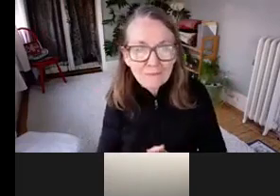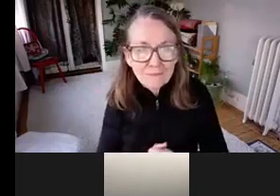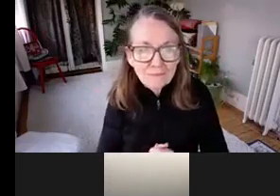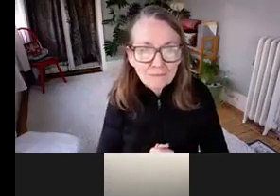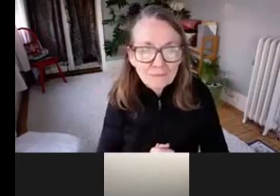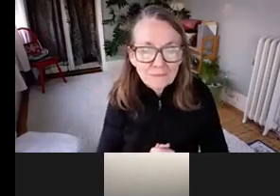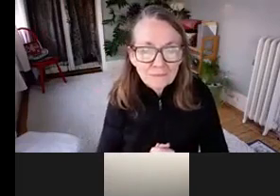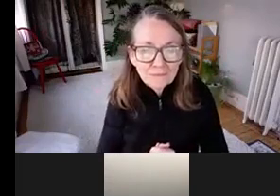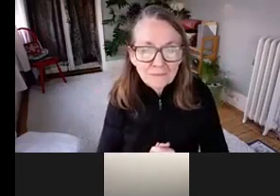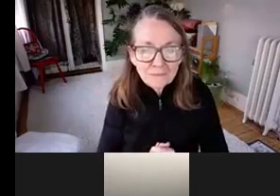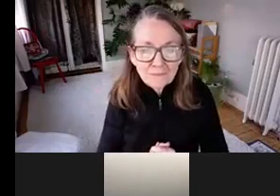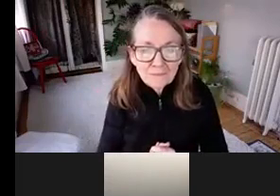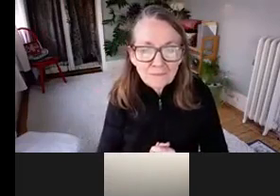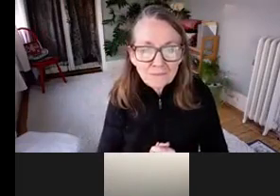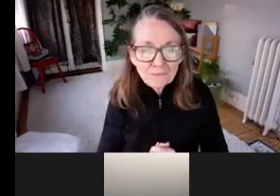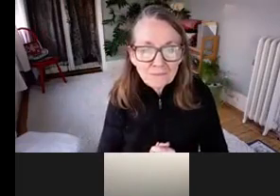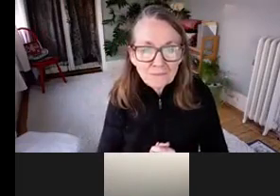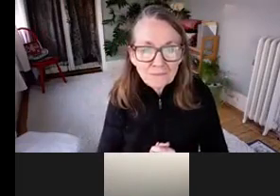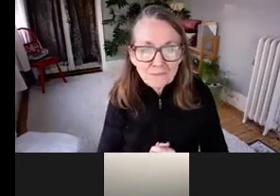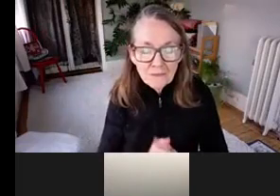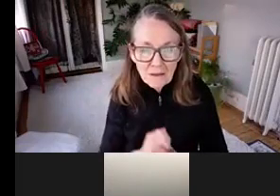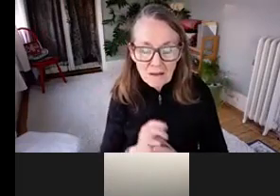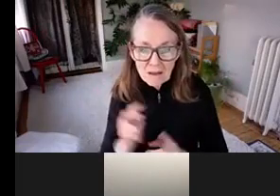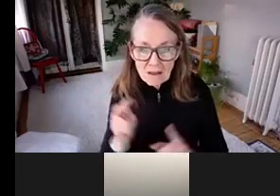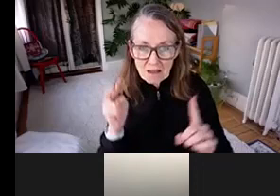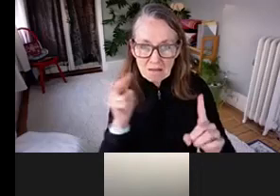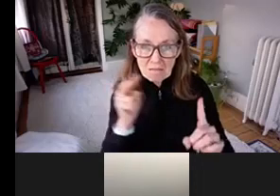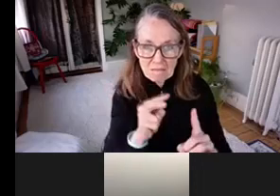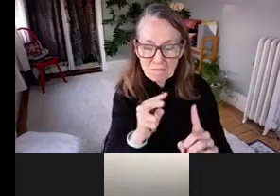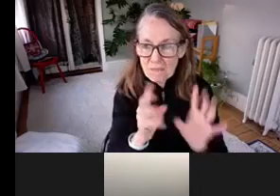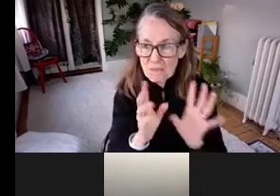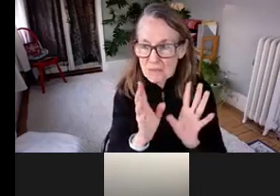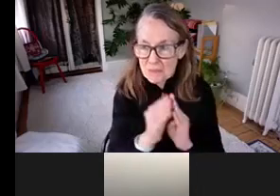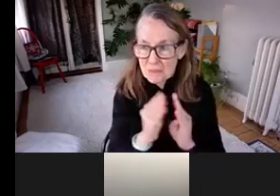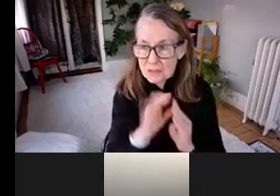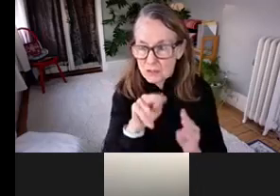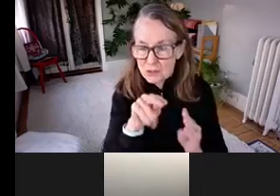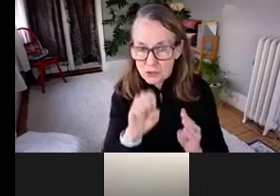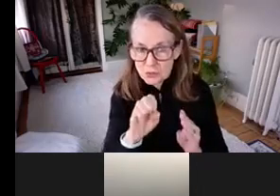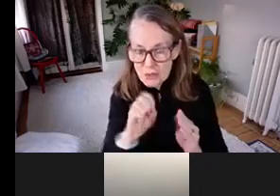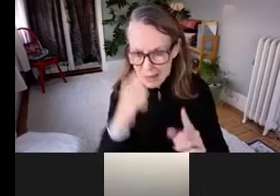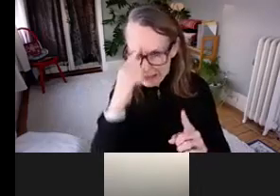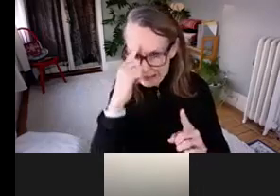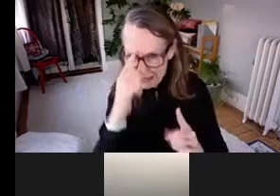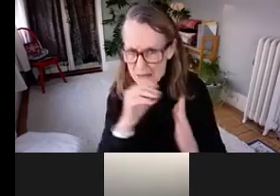But I looked back at the recorded meeting on June, and I think I captured everybody.